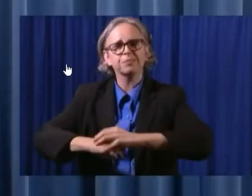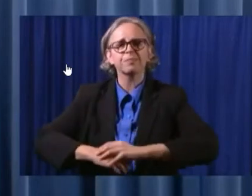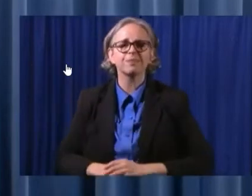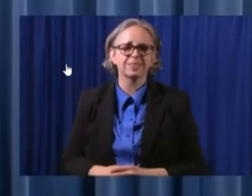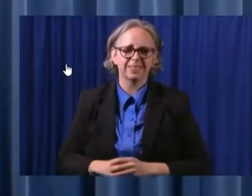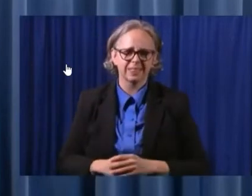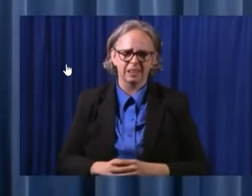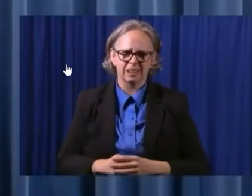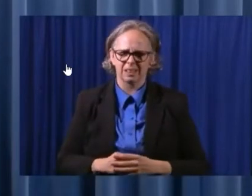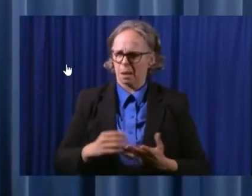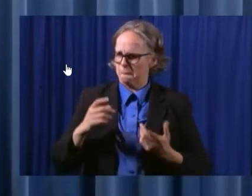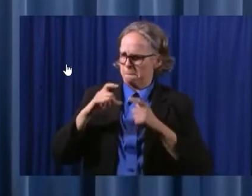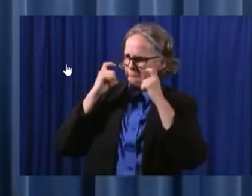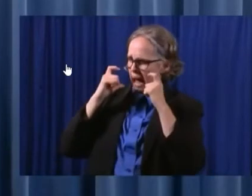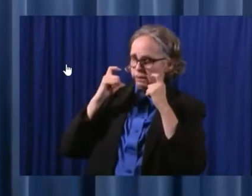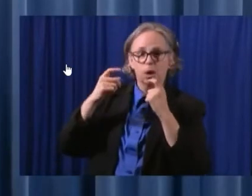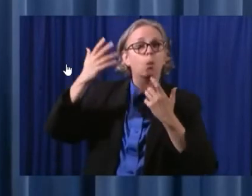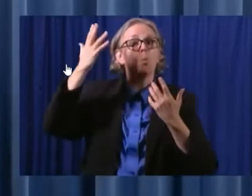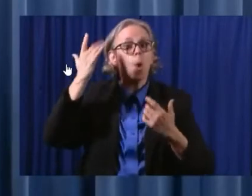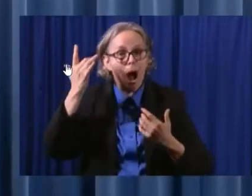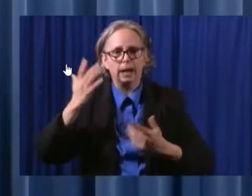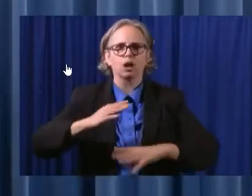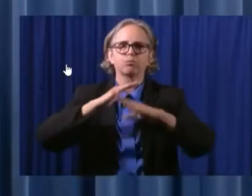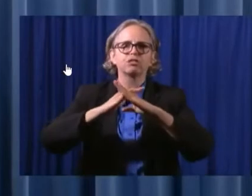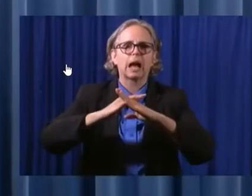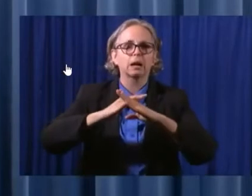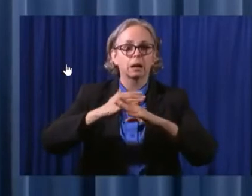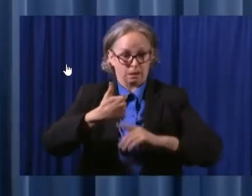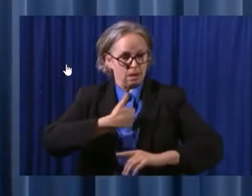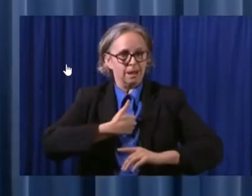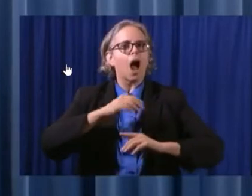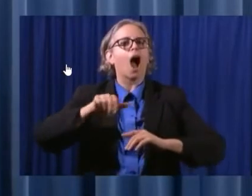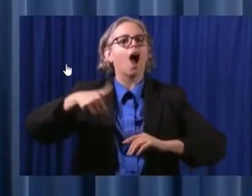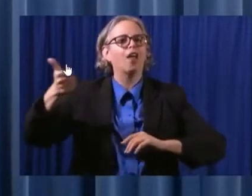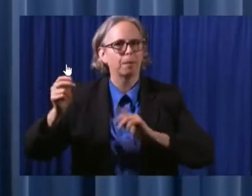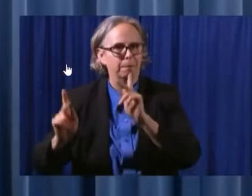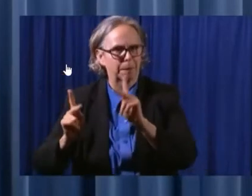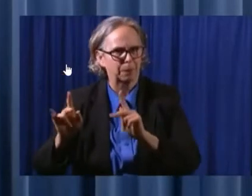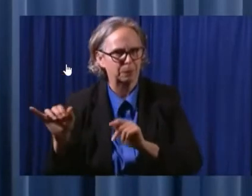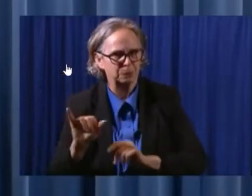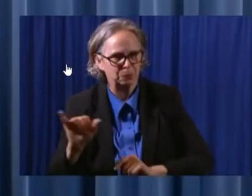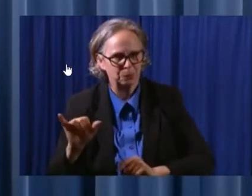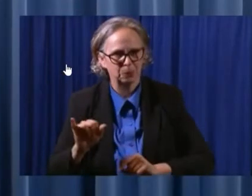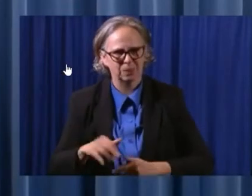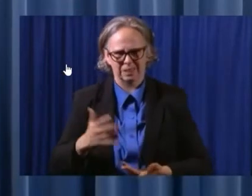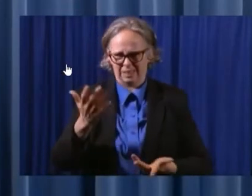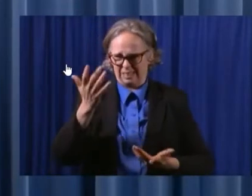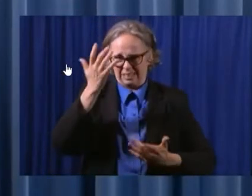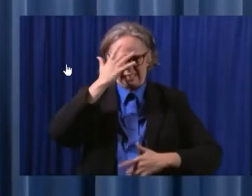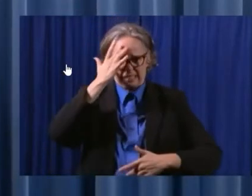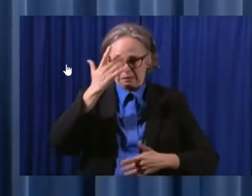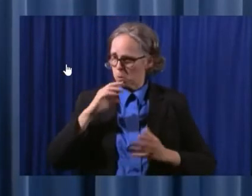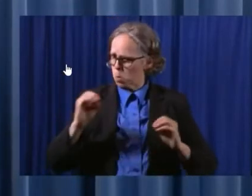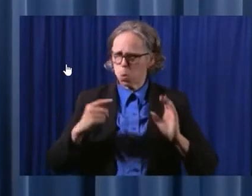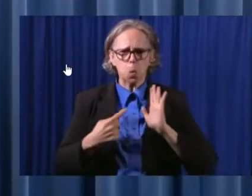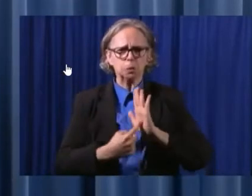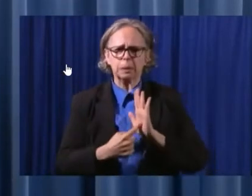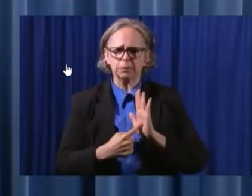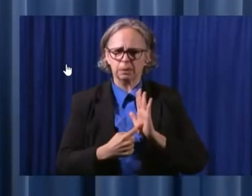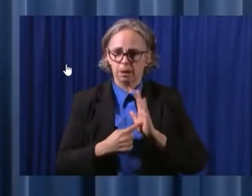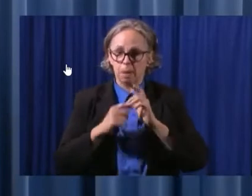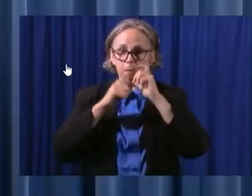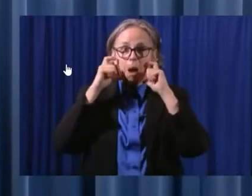other, often because people are sick, but people show no symptoms. Masks can be especially useful and are strongly